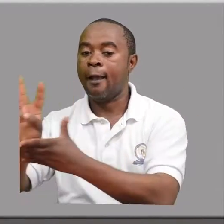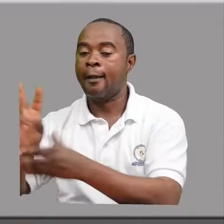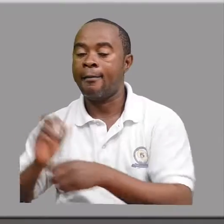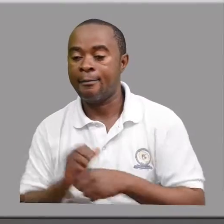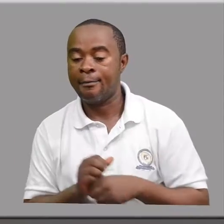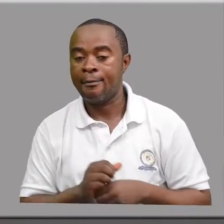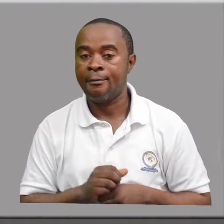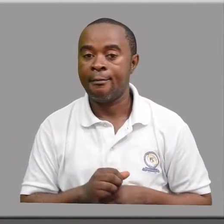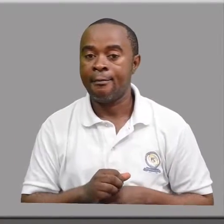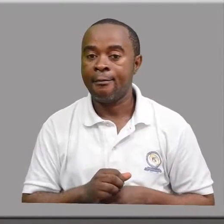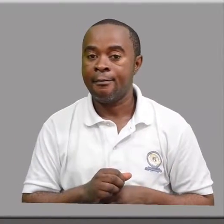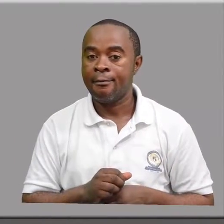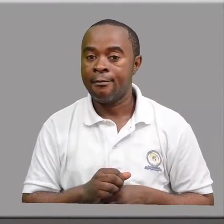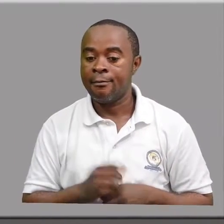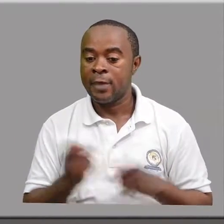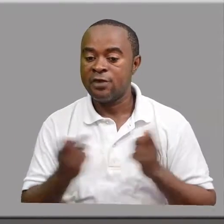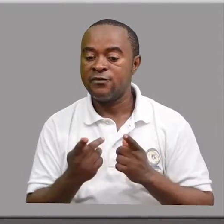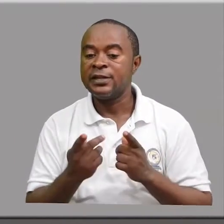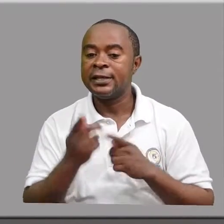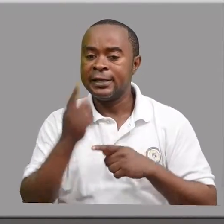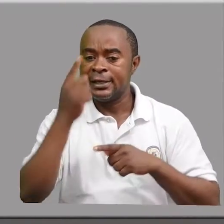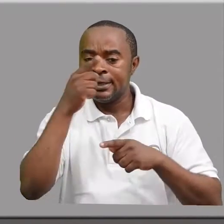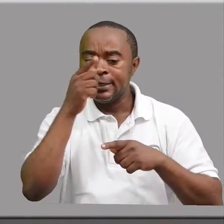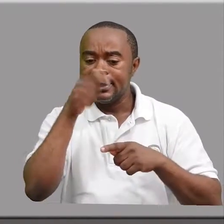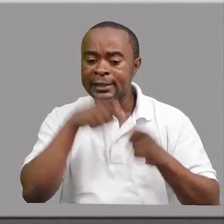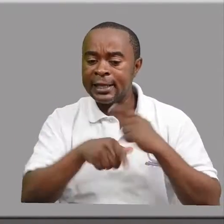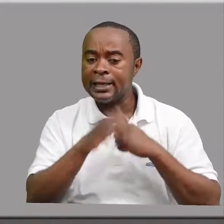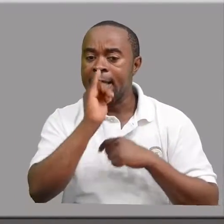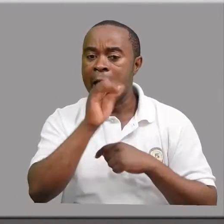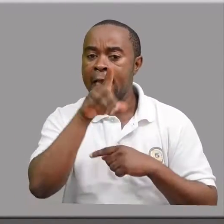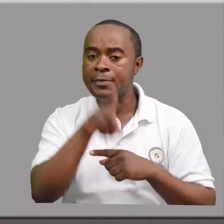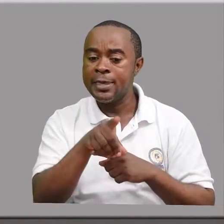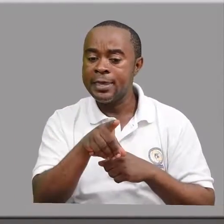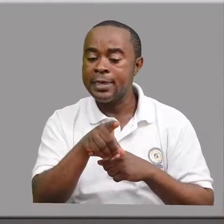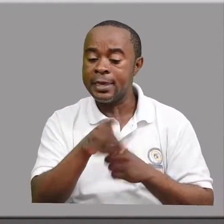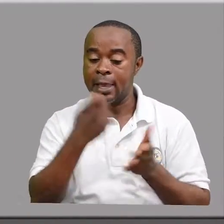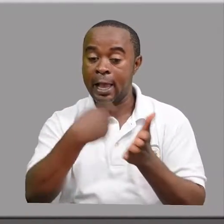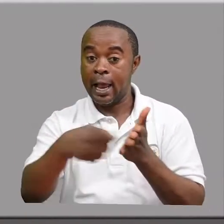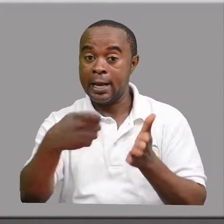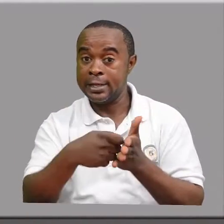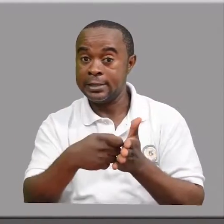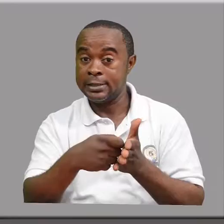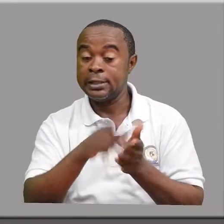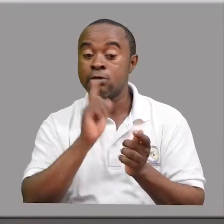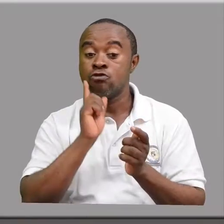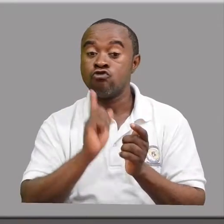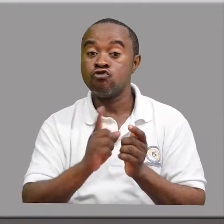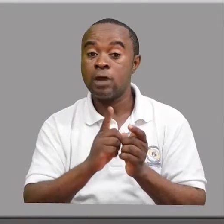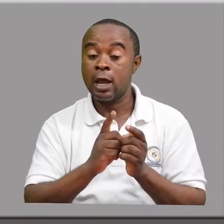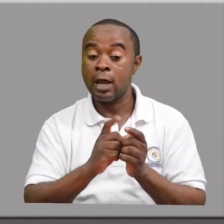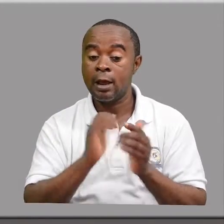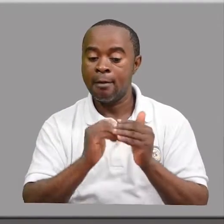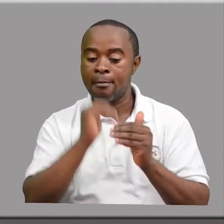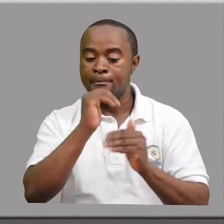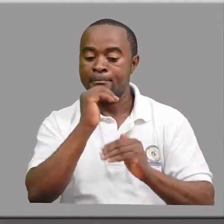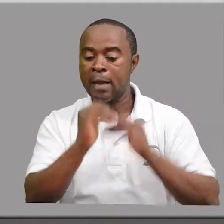And also we have different class of IP address, and on